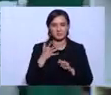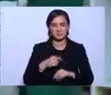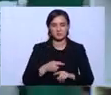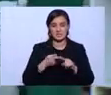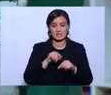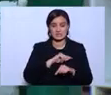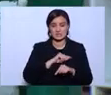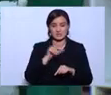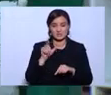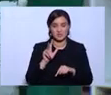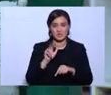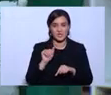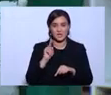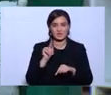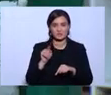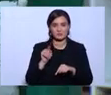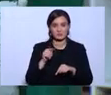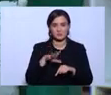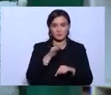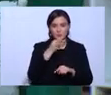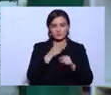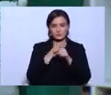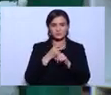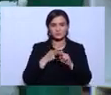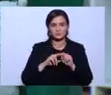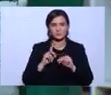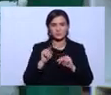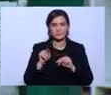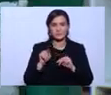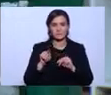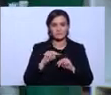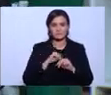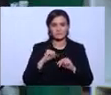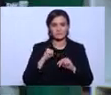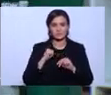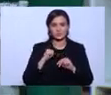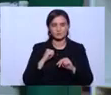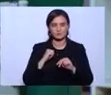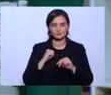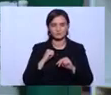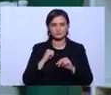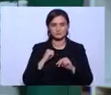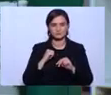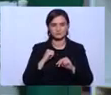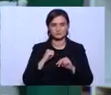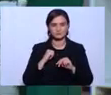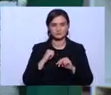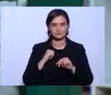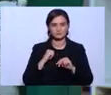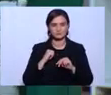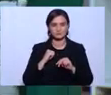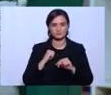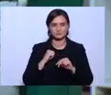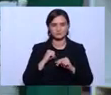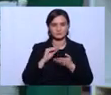so likable is the fact that he's actually based on one of the author's friends. And the